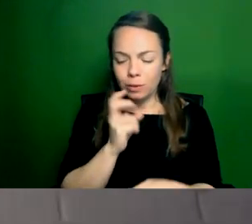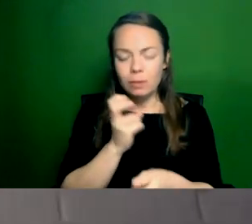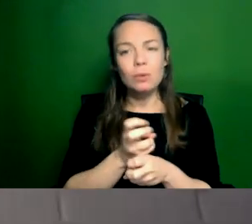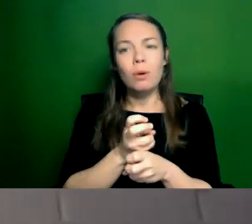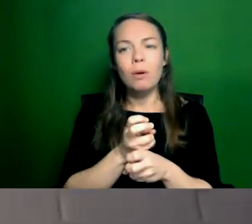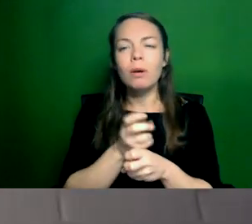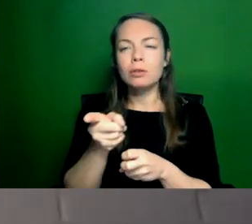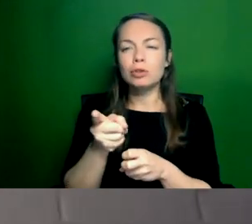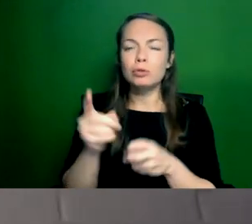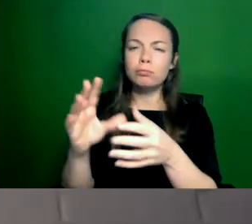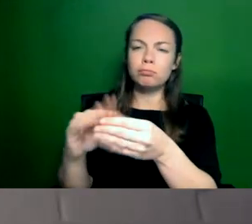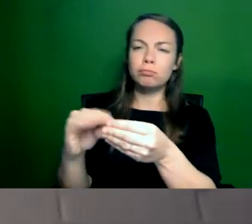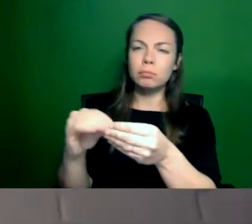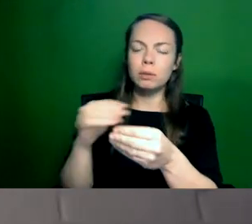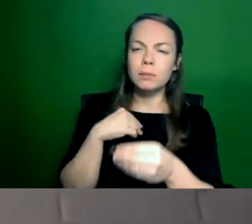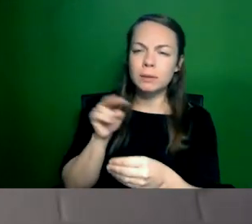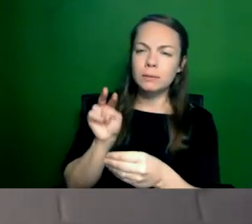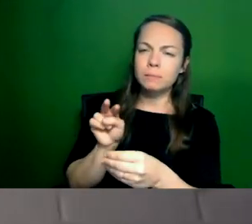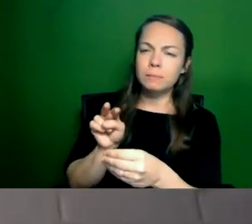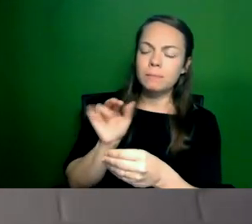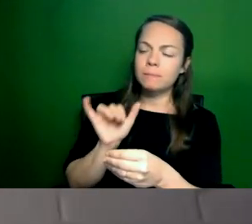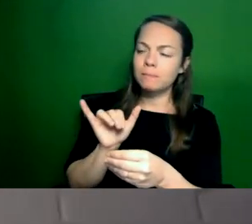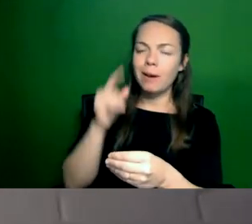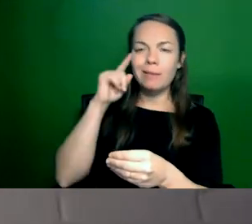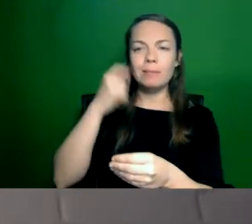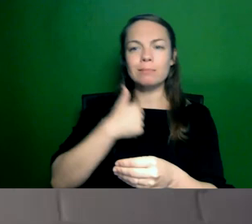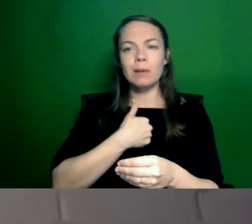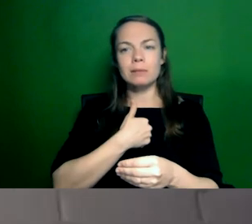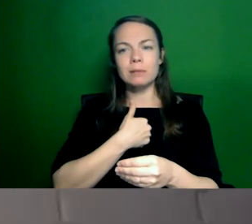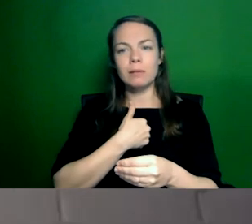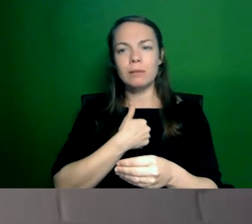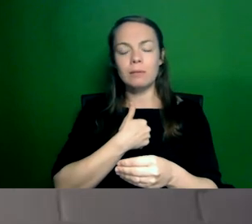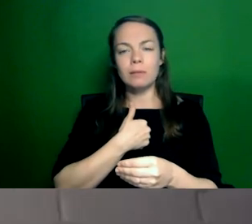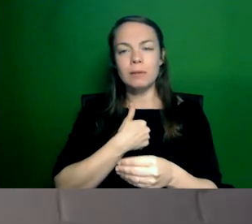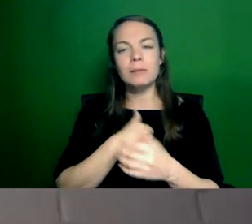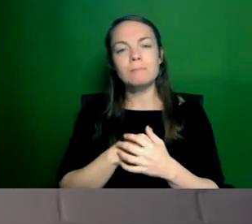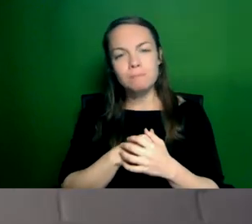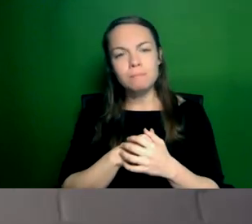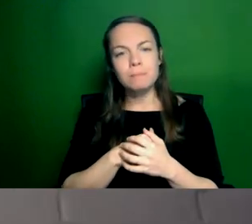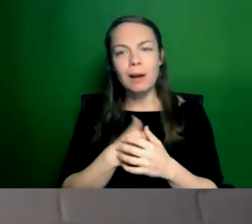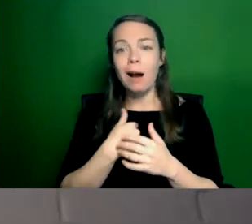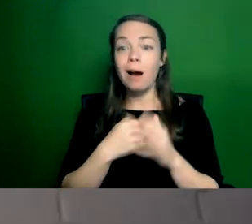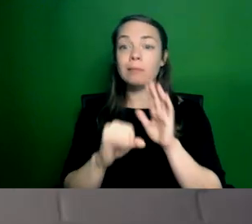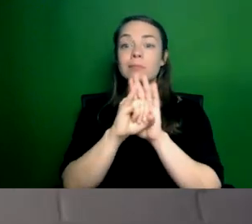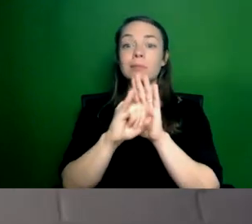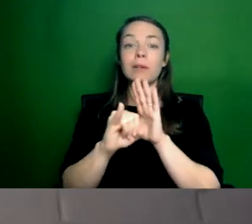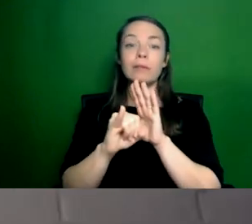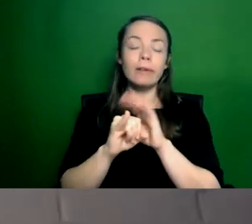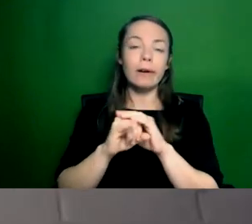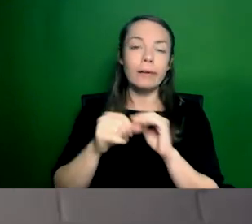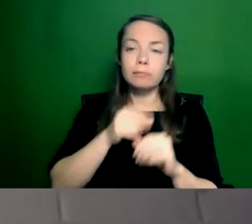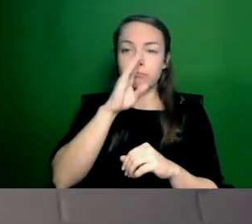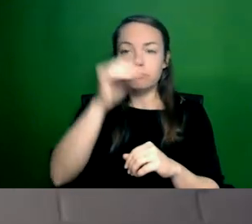about that, I'm thinking about as myself. I think about, you know, as I identify as a cisgender male, but you know, I